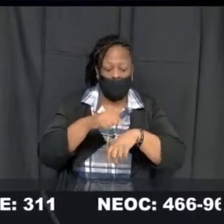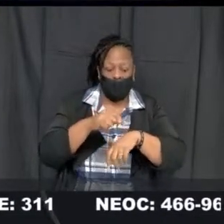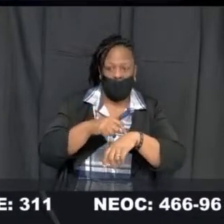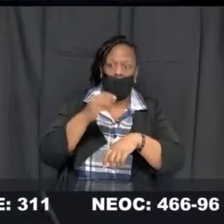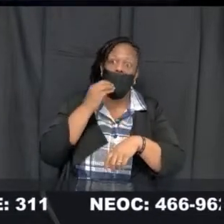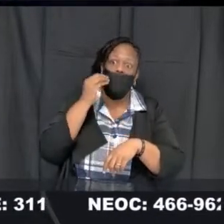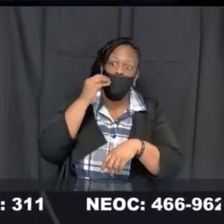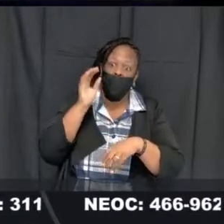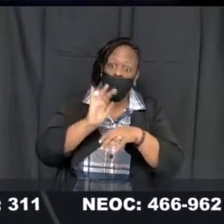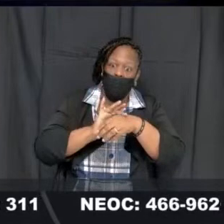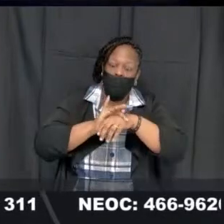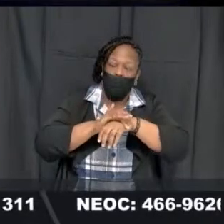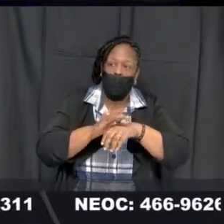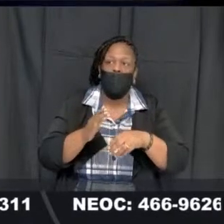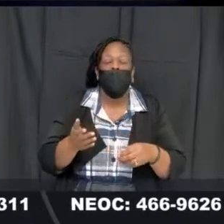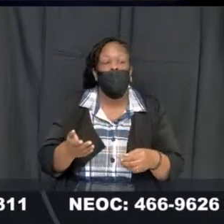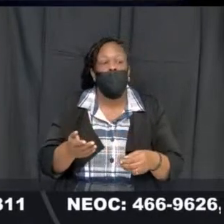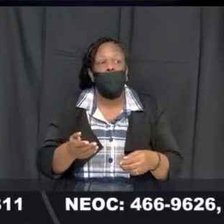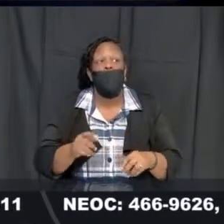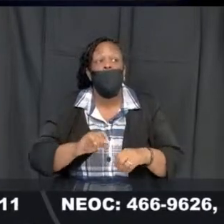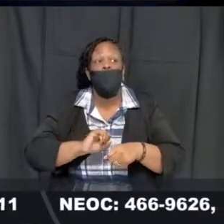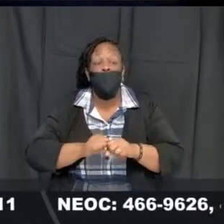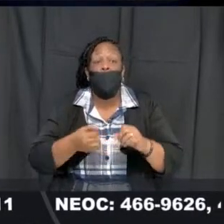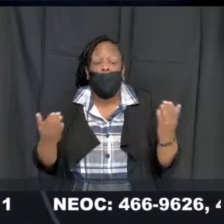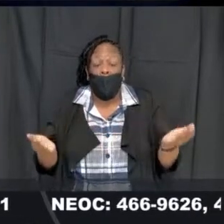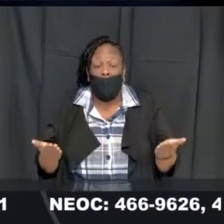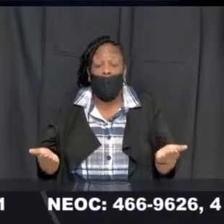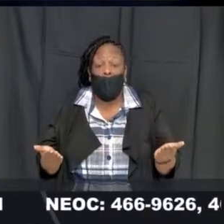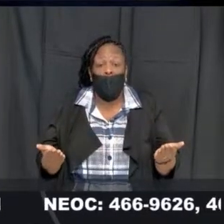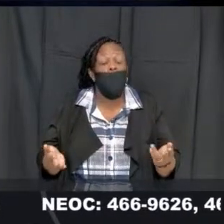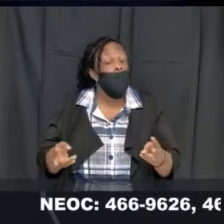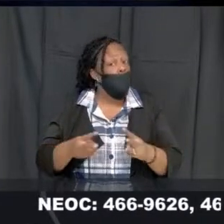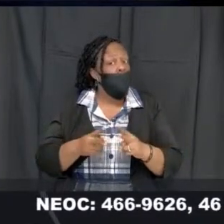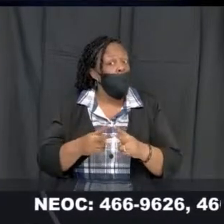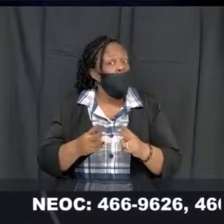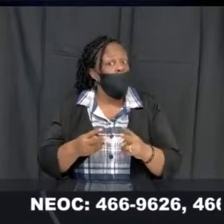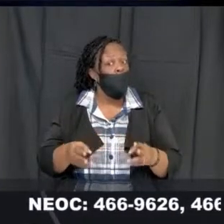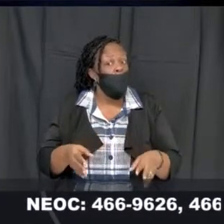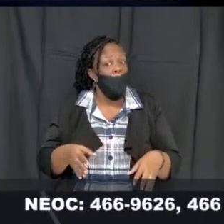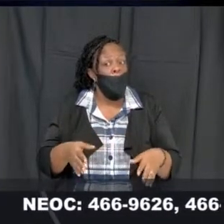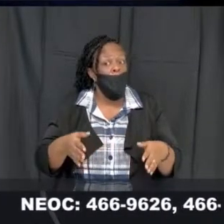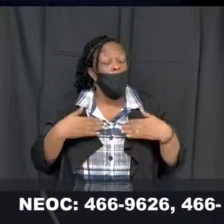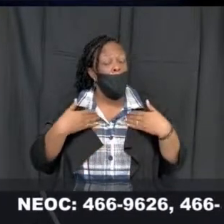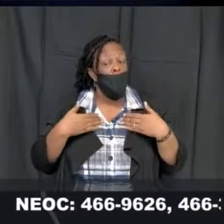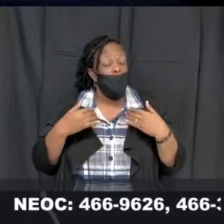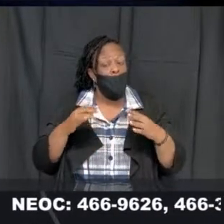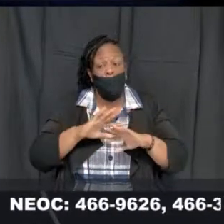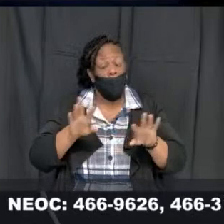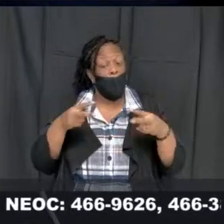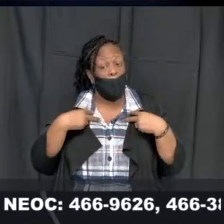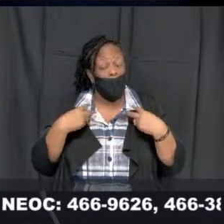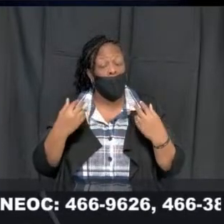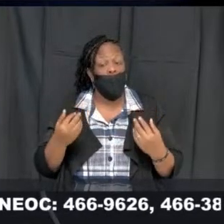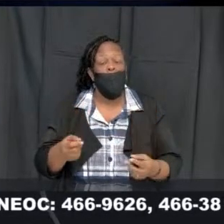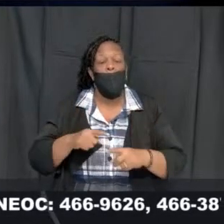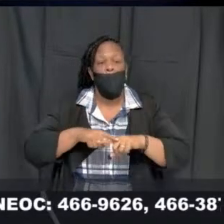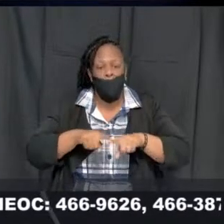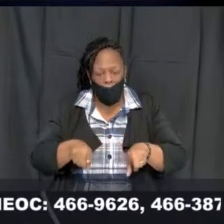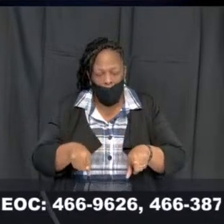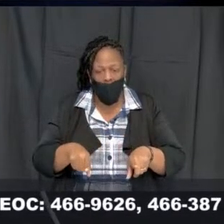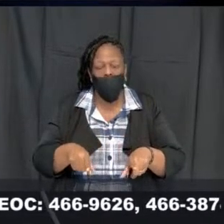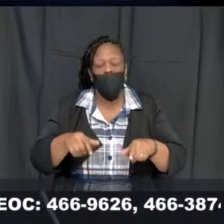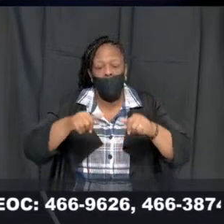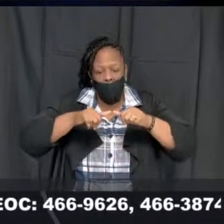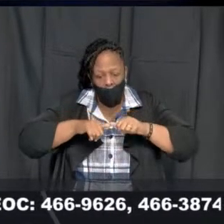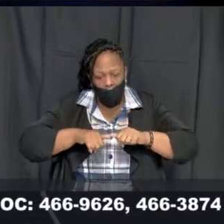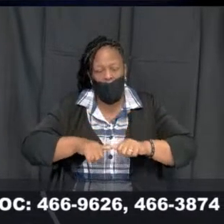for granted and saying, well, I don't need to take the vaccine. Well, that's even more why you need to take the vaccine, because if you want to continue to